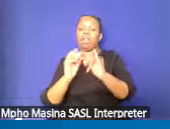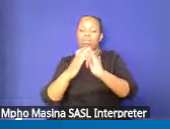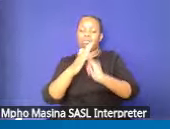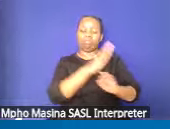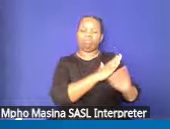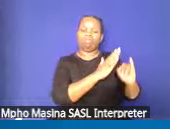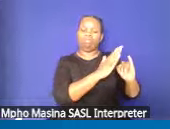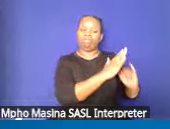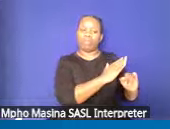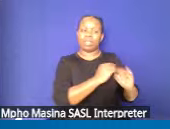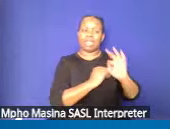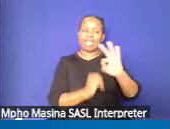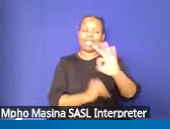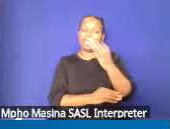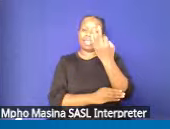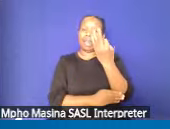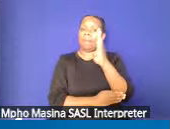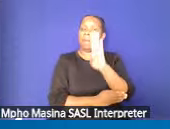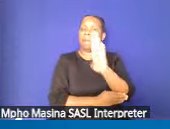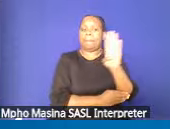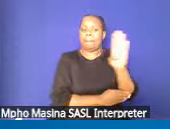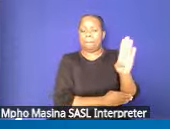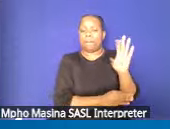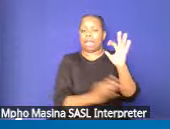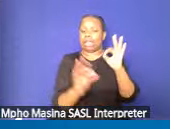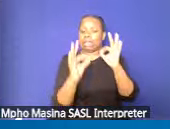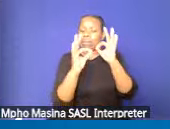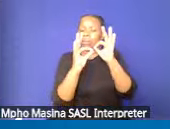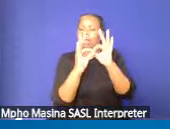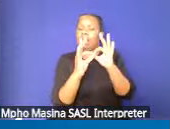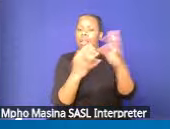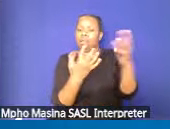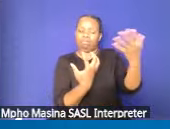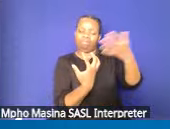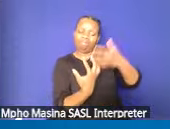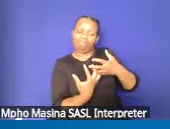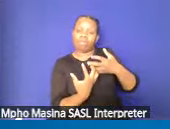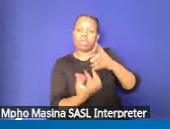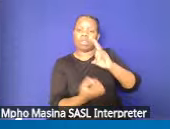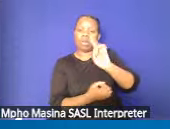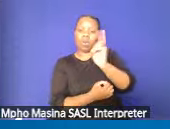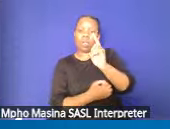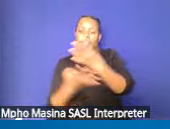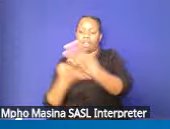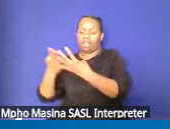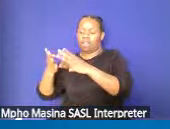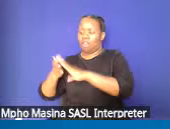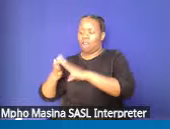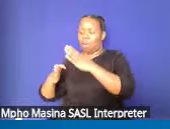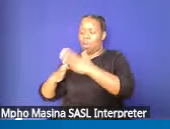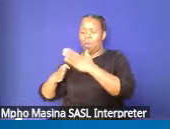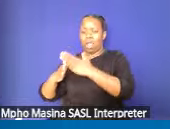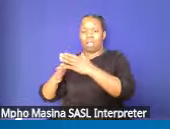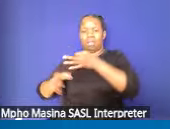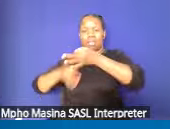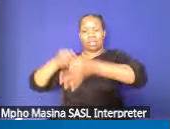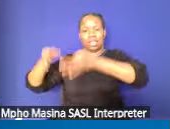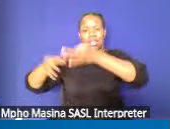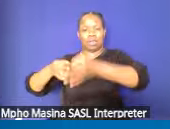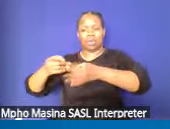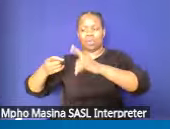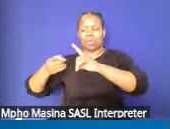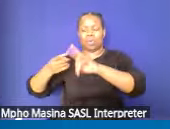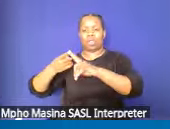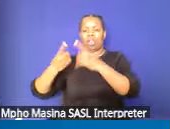specific goals? BBB specific goals aligned with the frameworks that I've mentioned, which is originates from